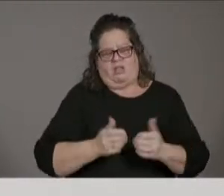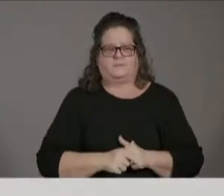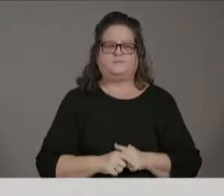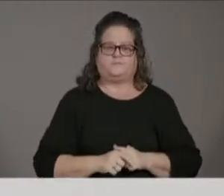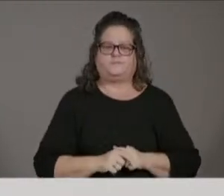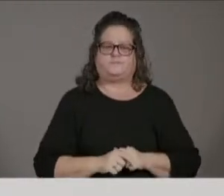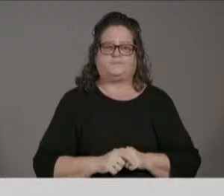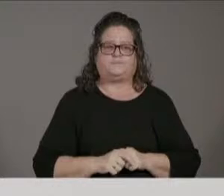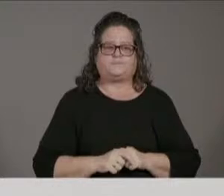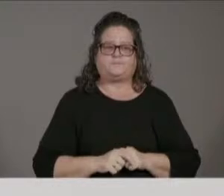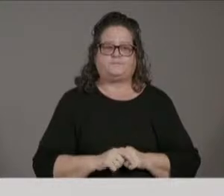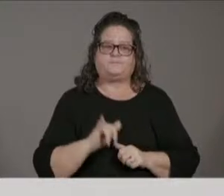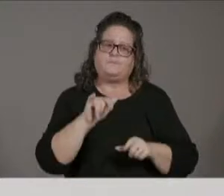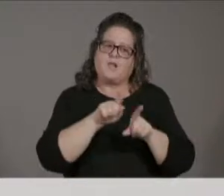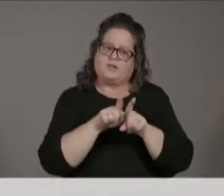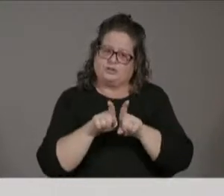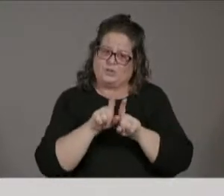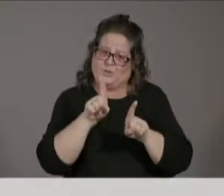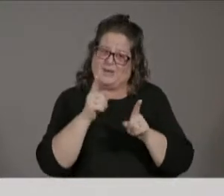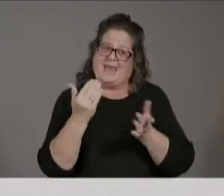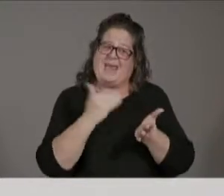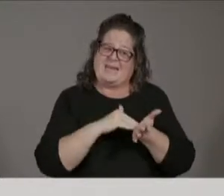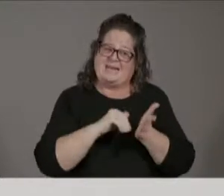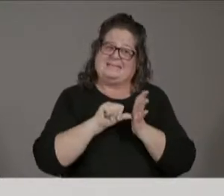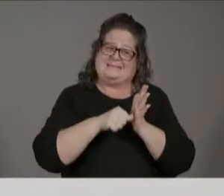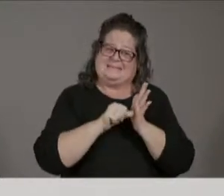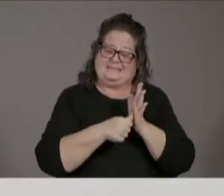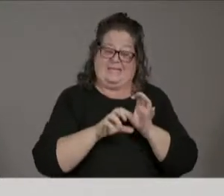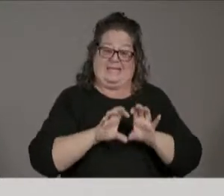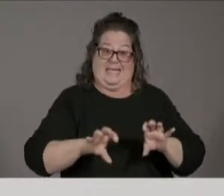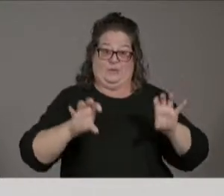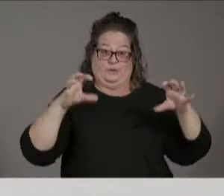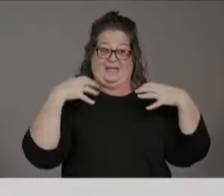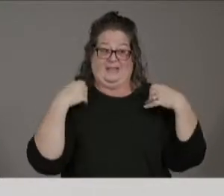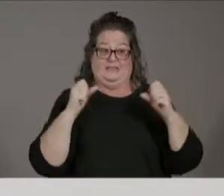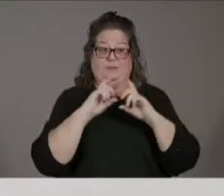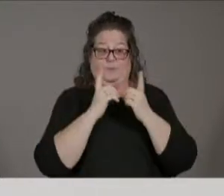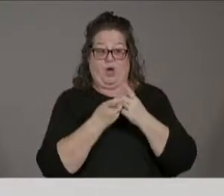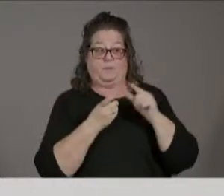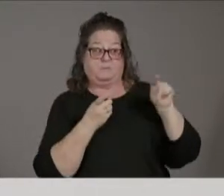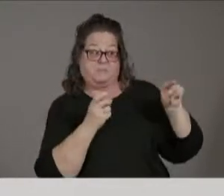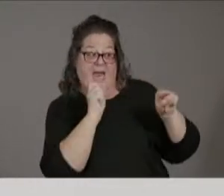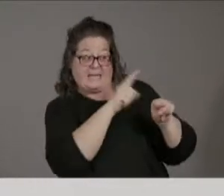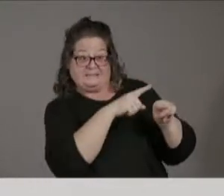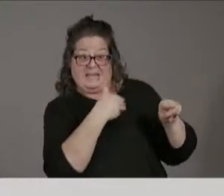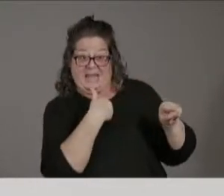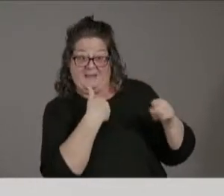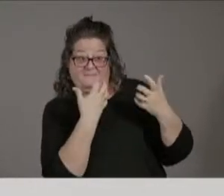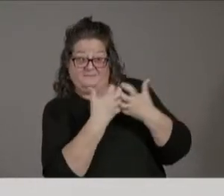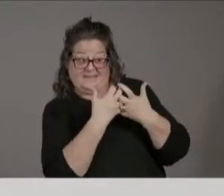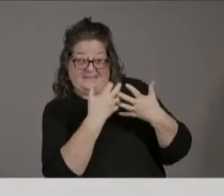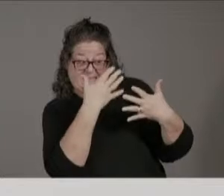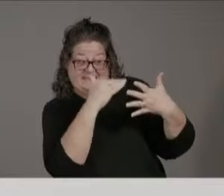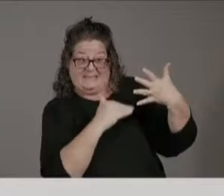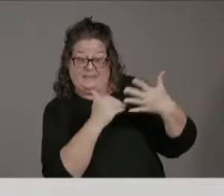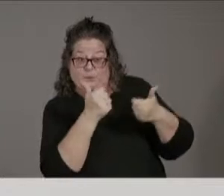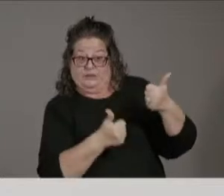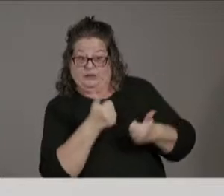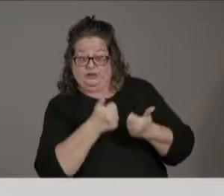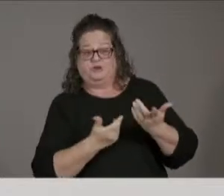work with the county health departments to determine if you meet that frontline essential worker. So how you would be,